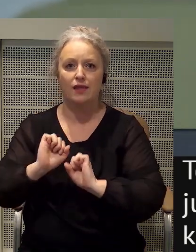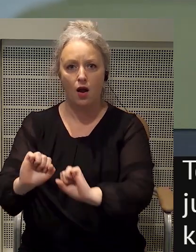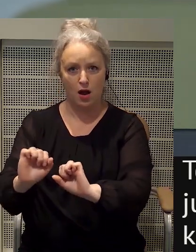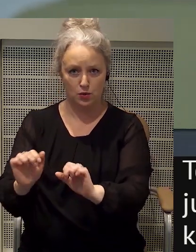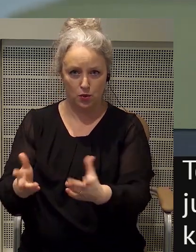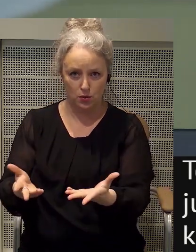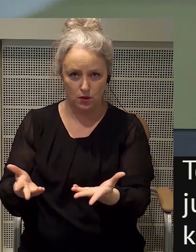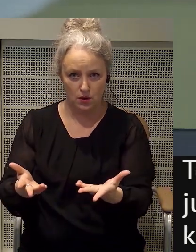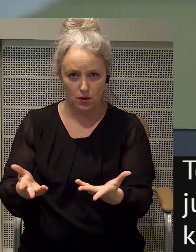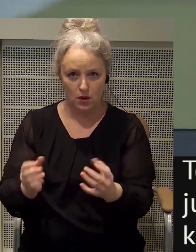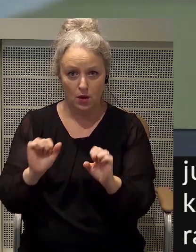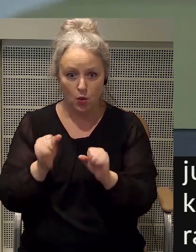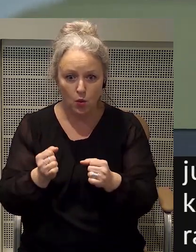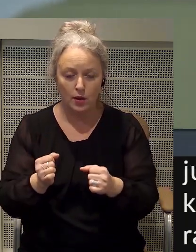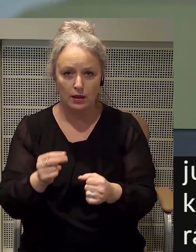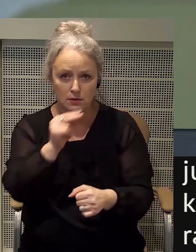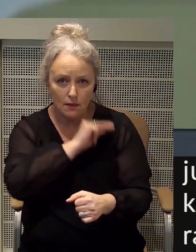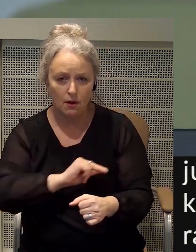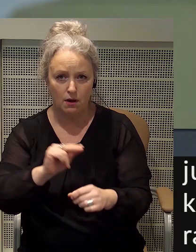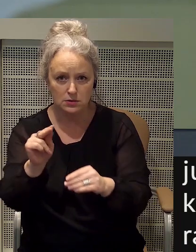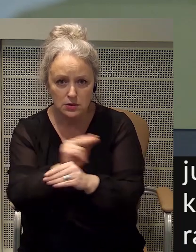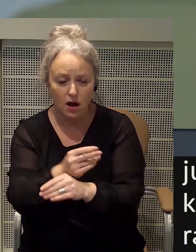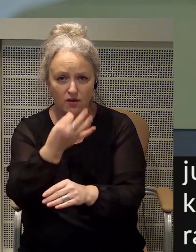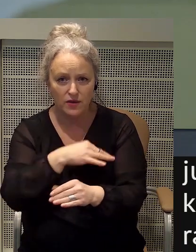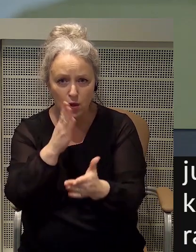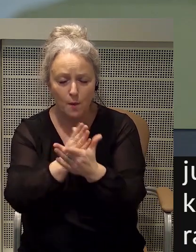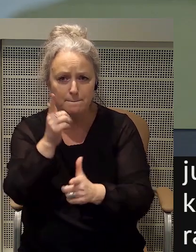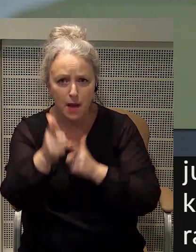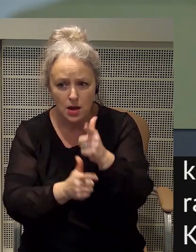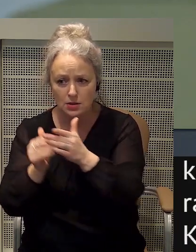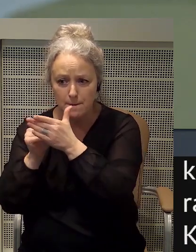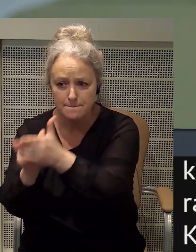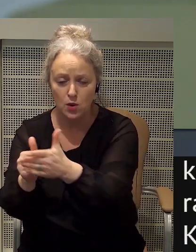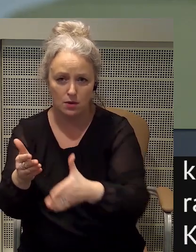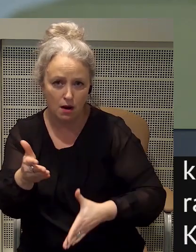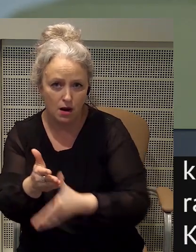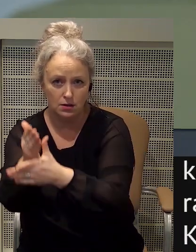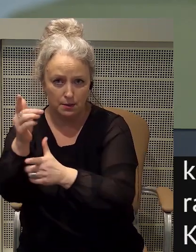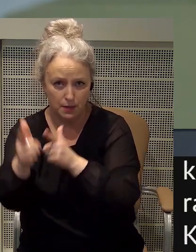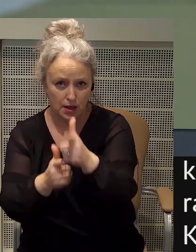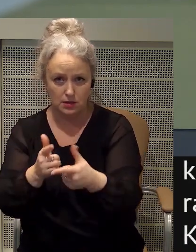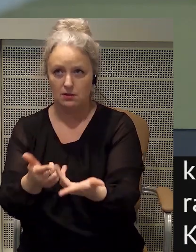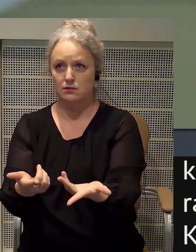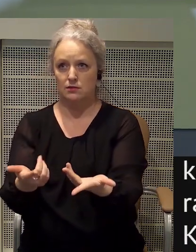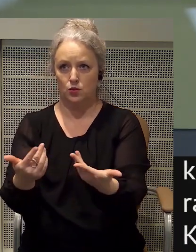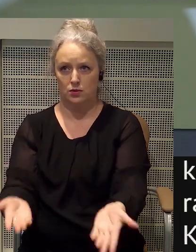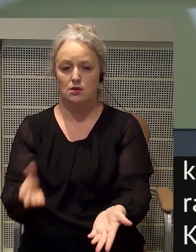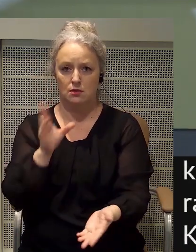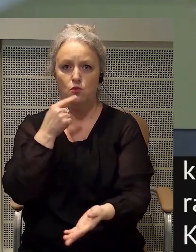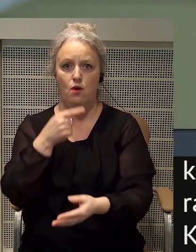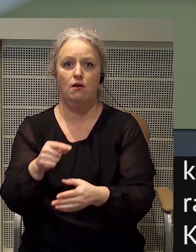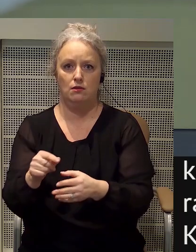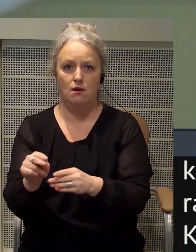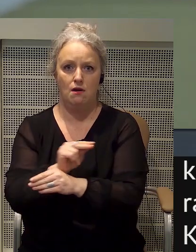about modern treatments. We are not offering any treatment if there is